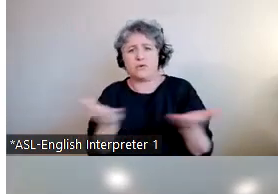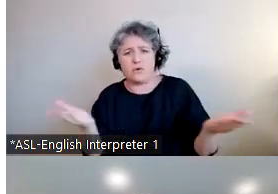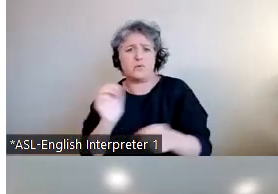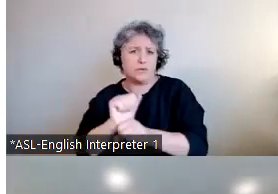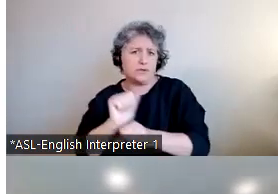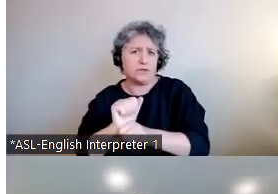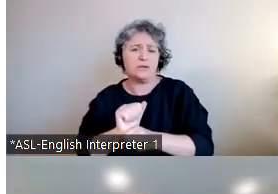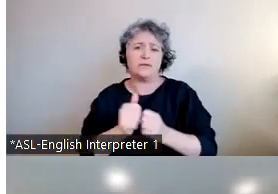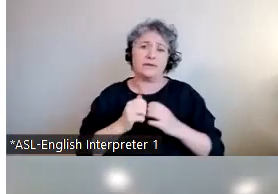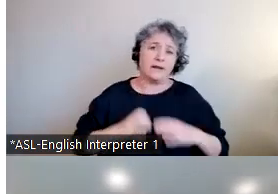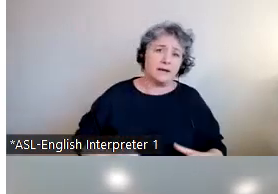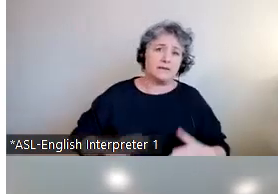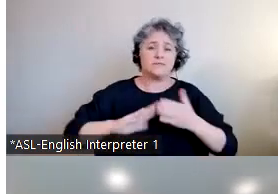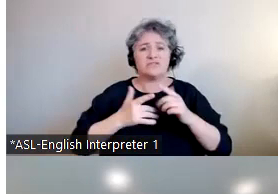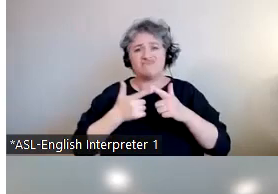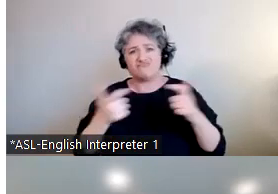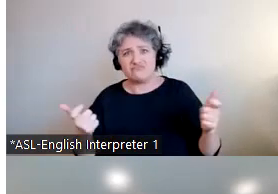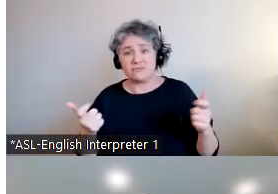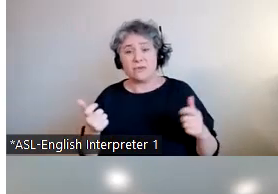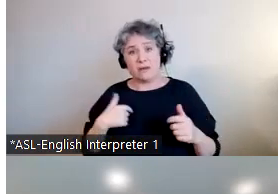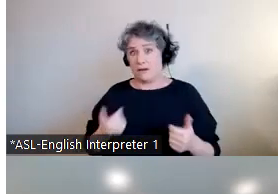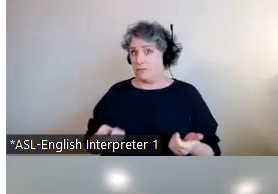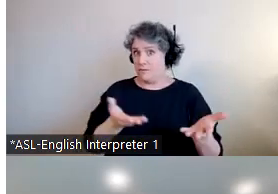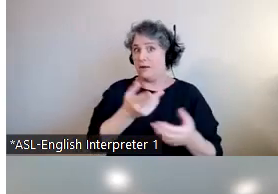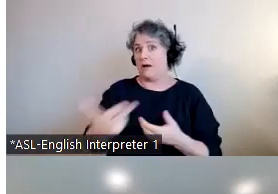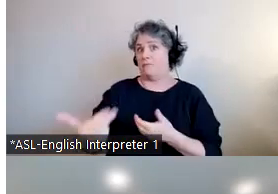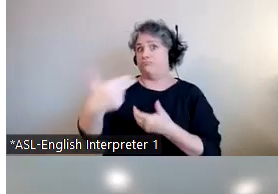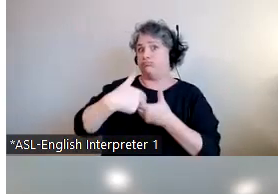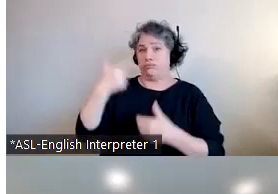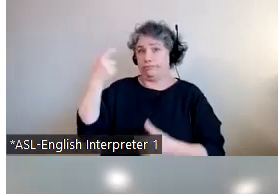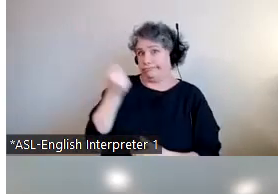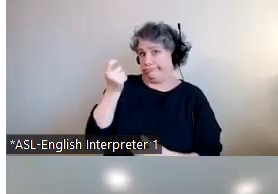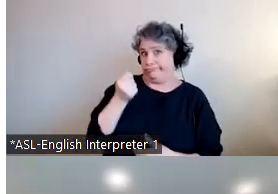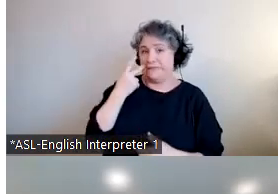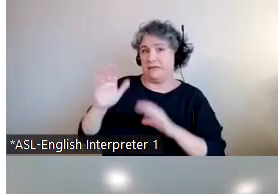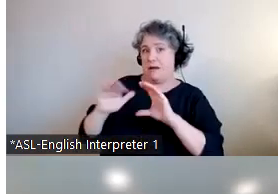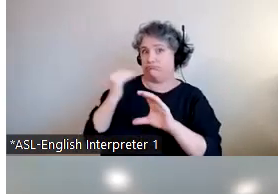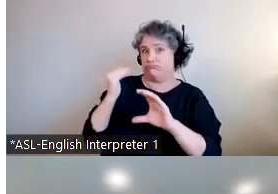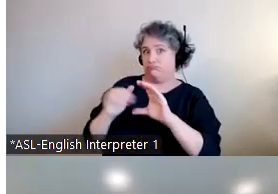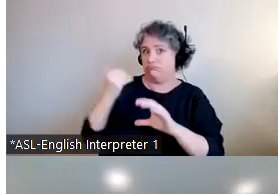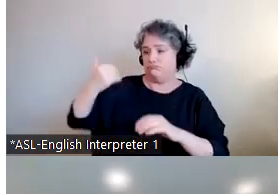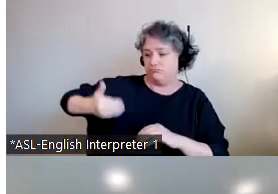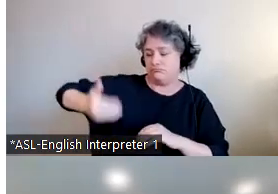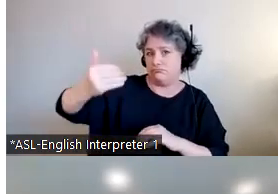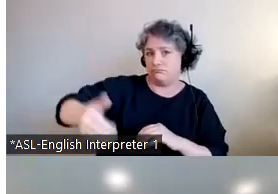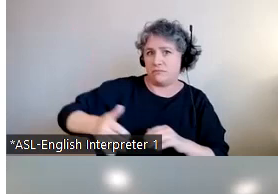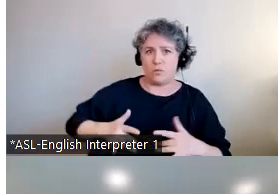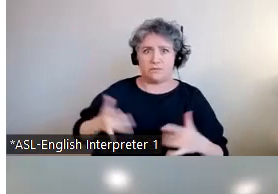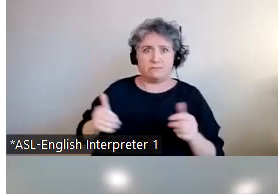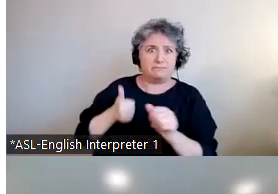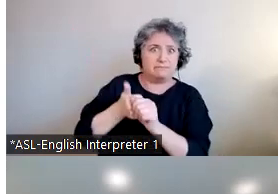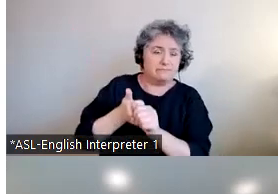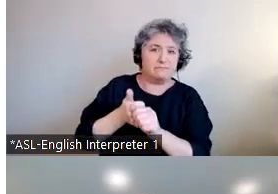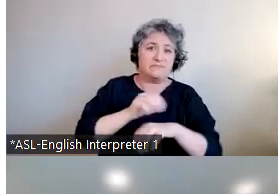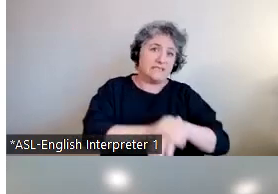with clients and community. So I highly recommend you subscribe to get regular updates. And again, they are run in English and